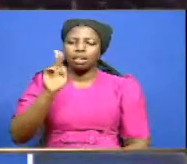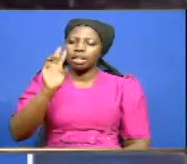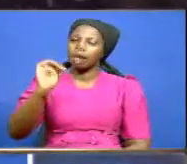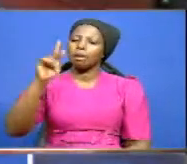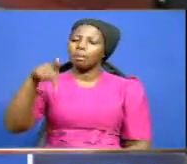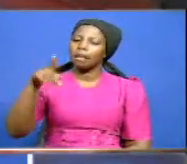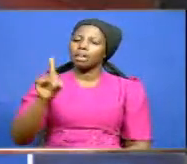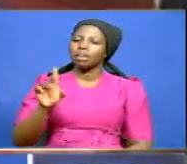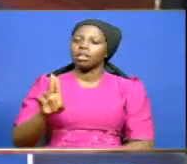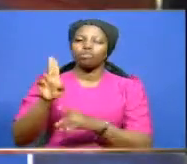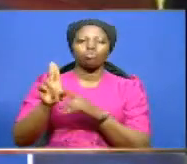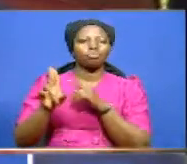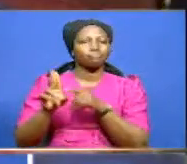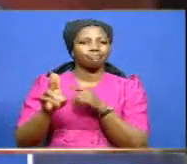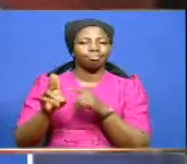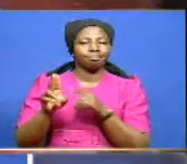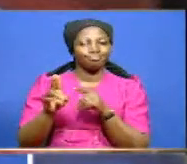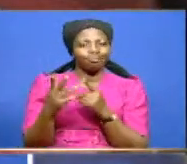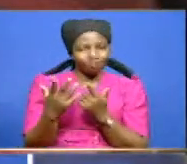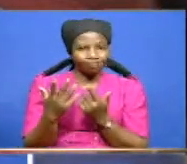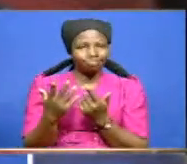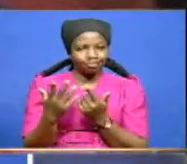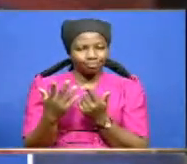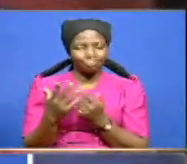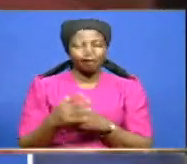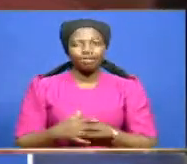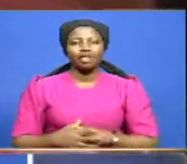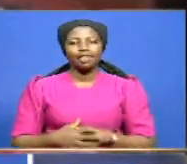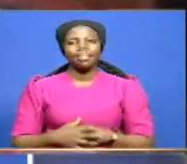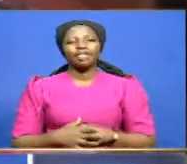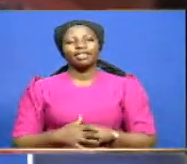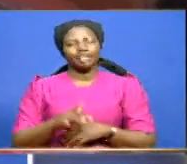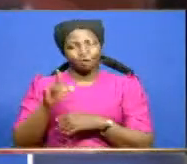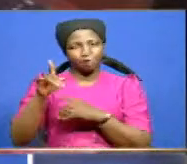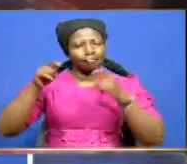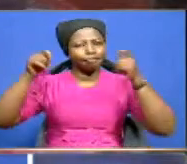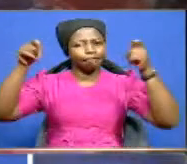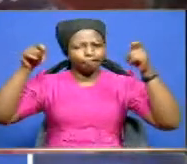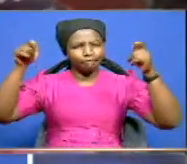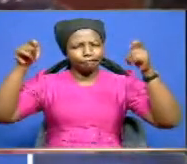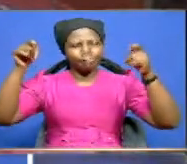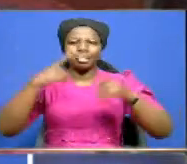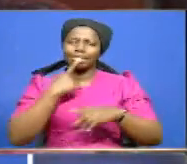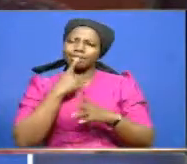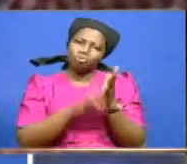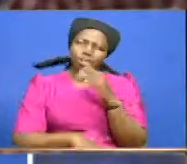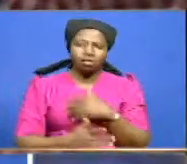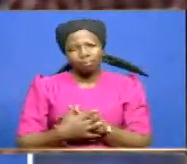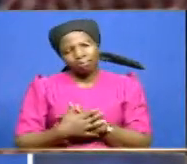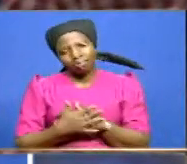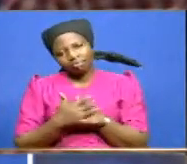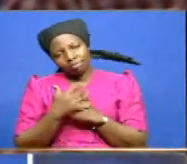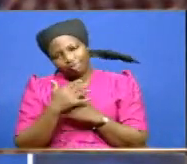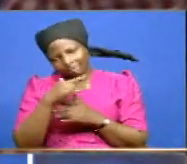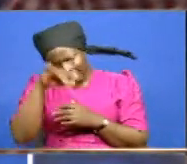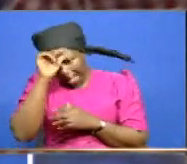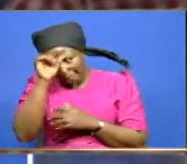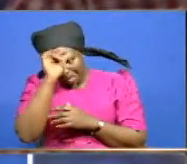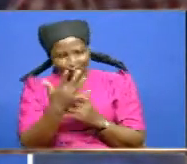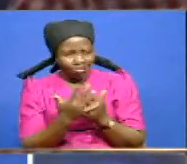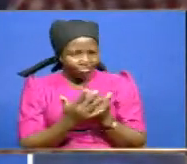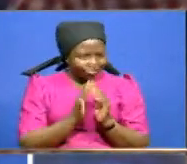Practitioners, Pharmacists and Dentists Union, KMPDU, downed tools citing neglect by the government as they lead